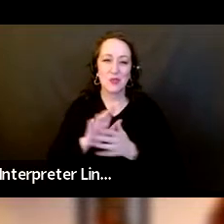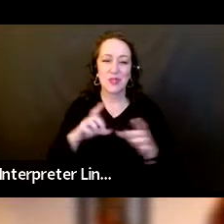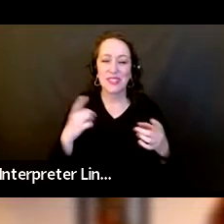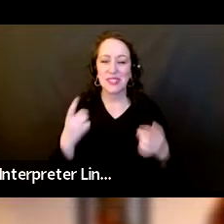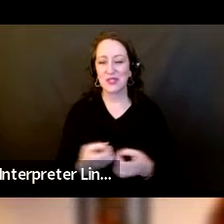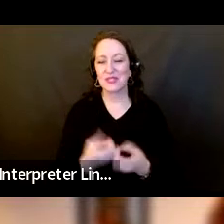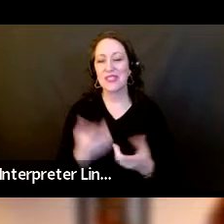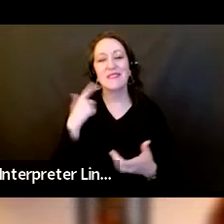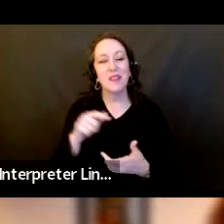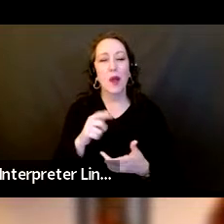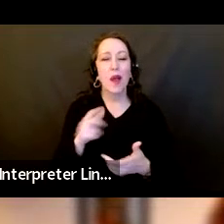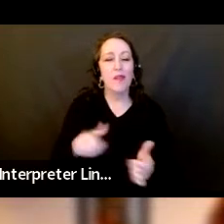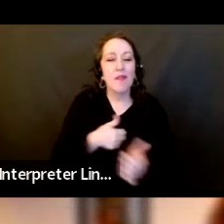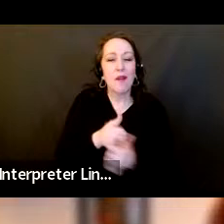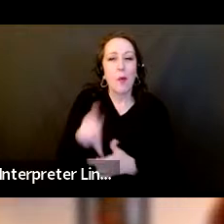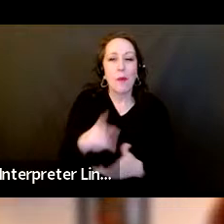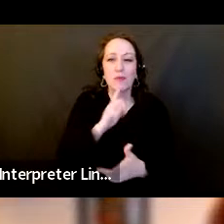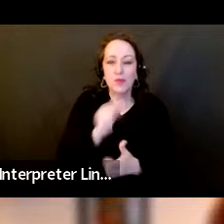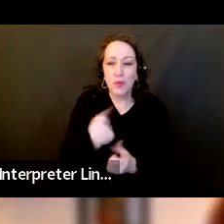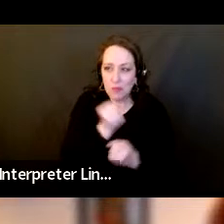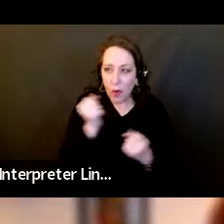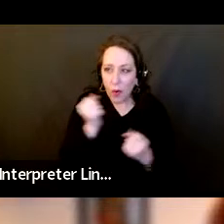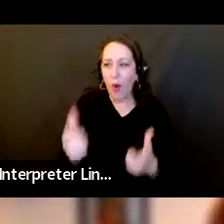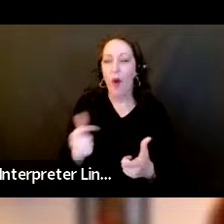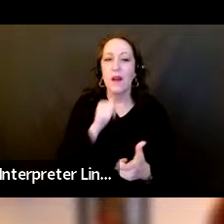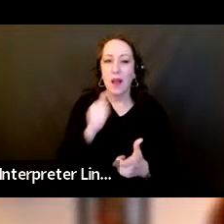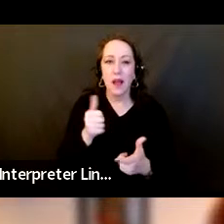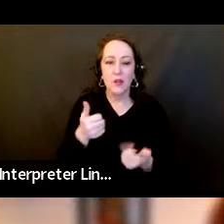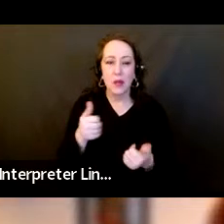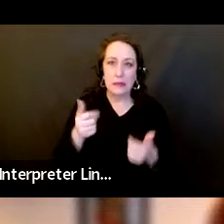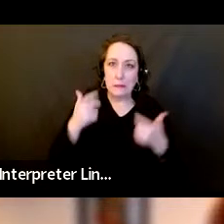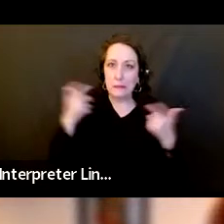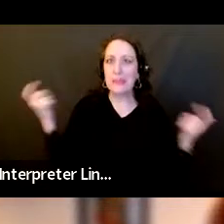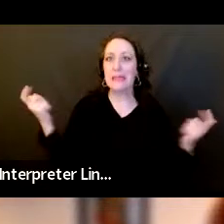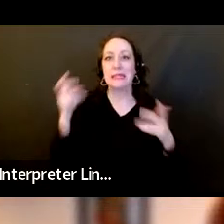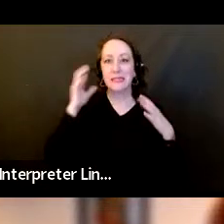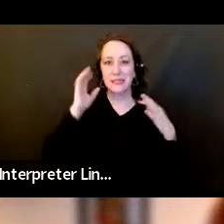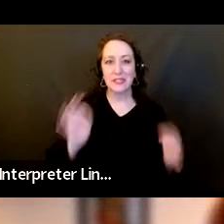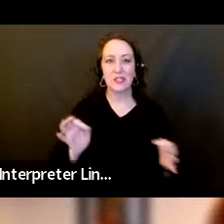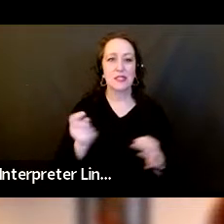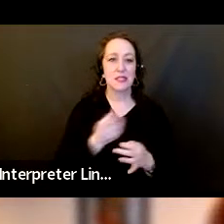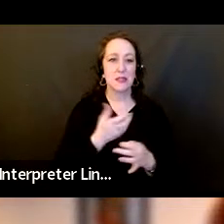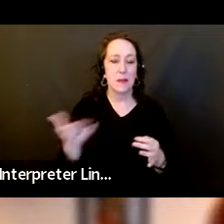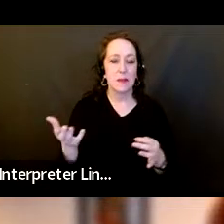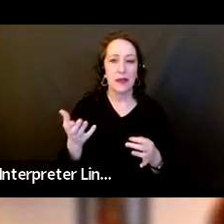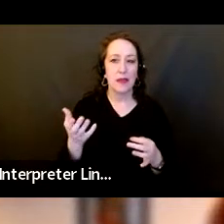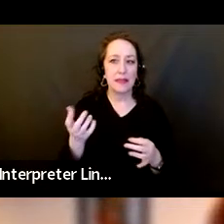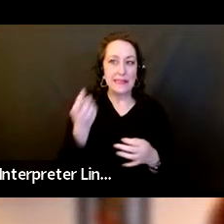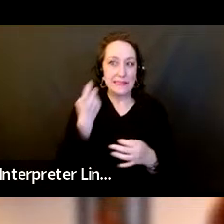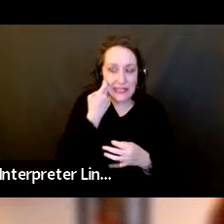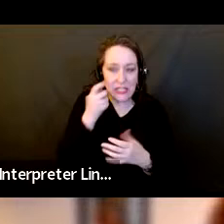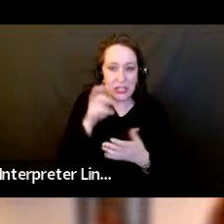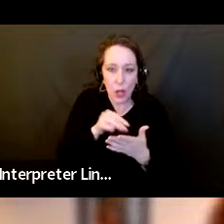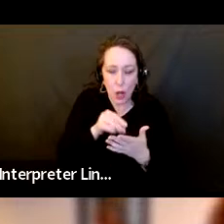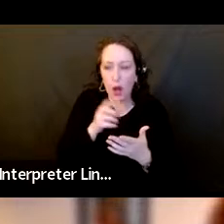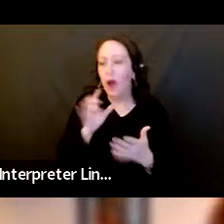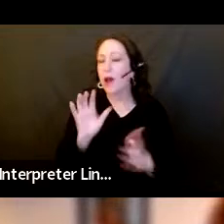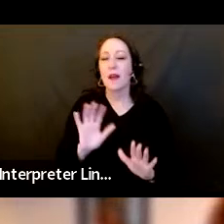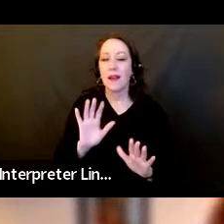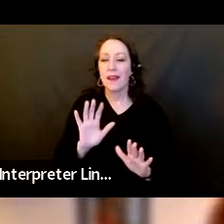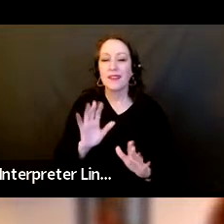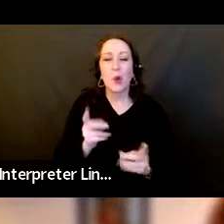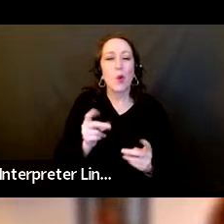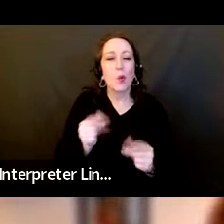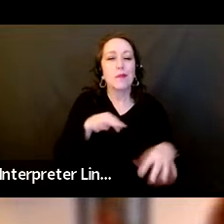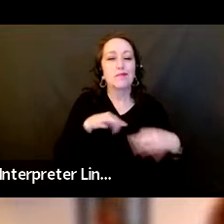kind of a follow-up. We wanted to make sure that you all weren't trying to make a big decision about something just having learned about it. And so I'll very quickly